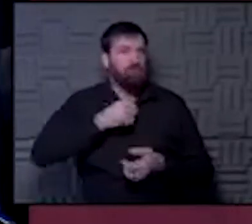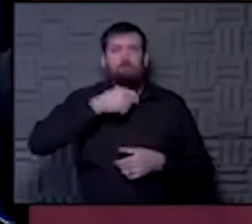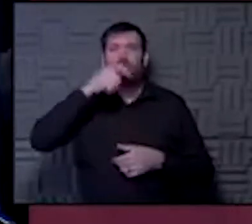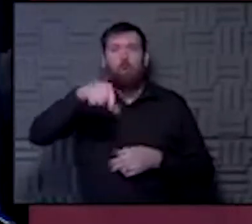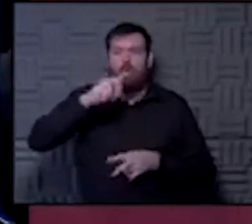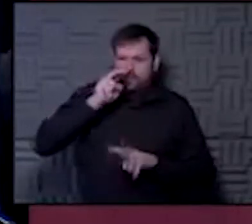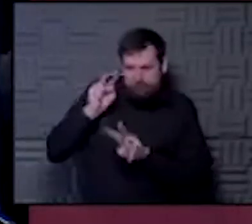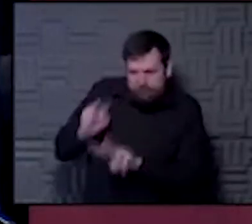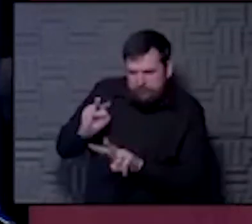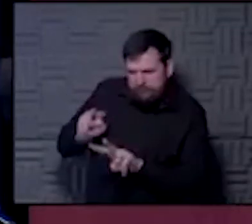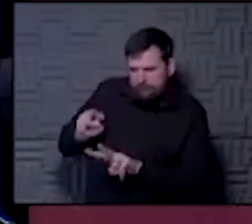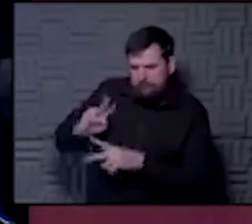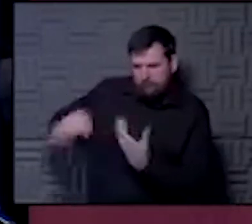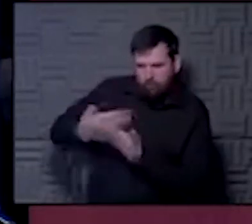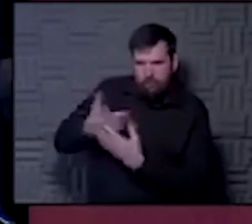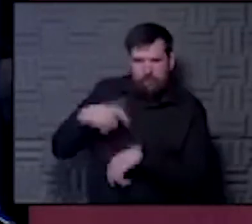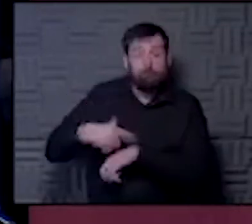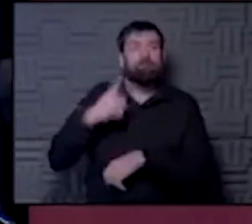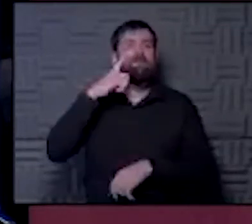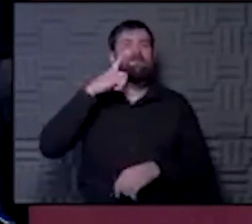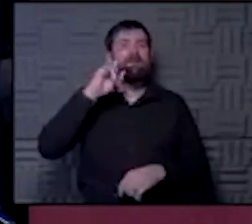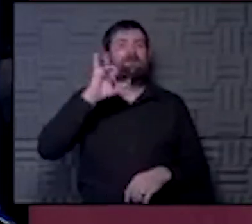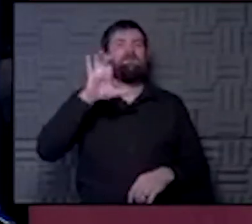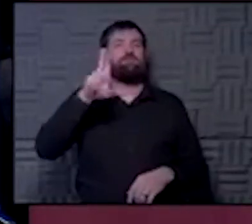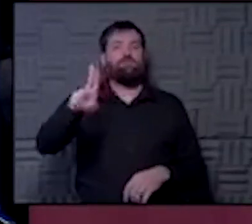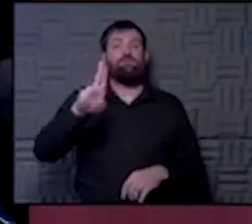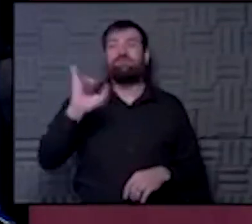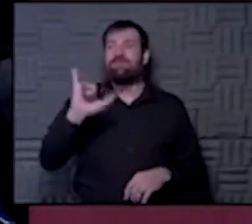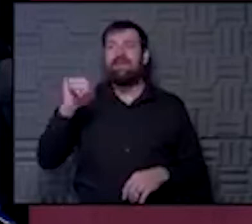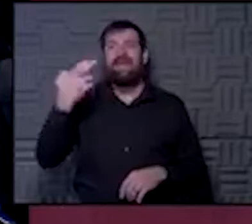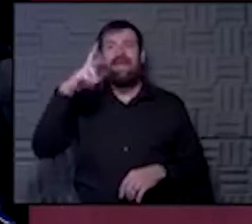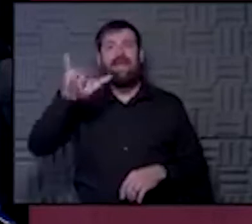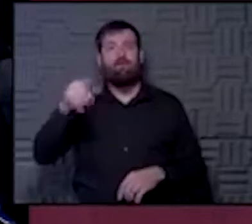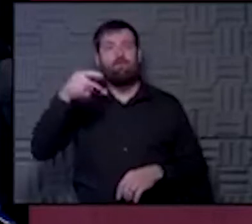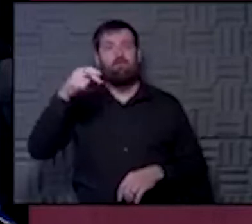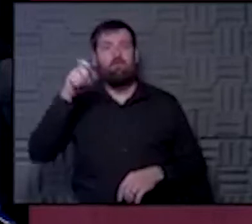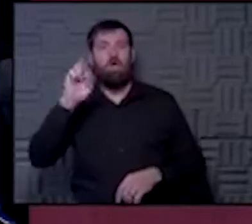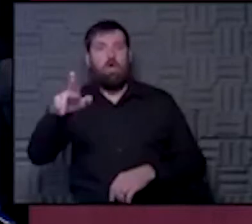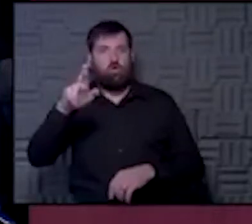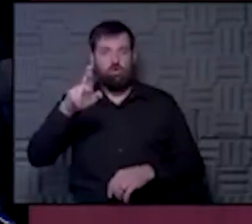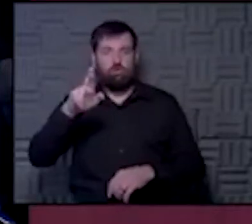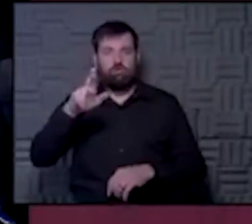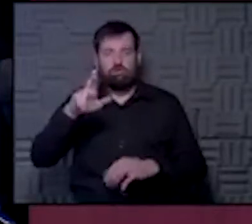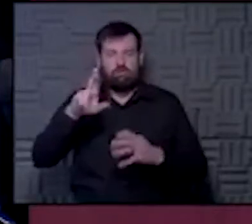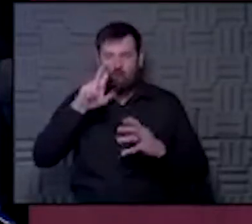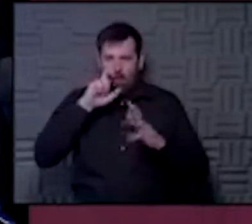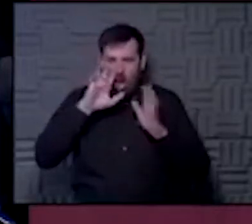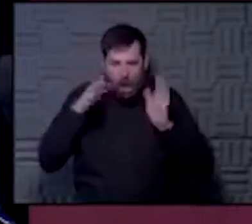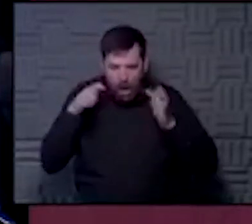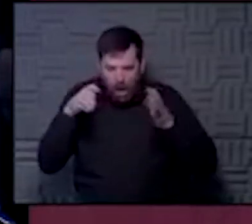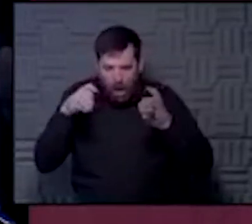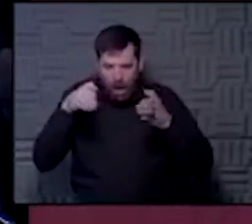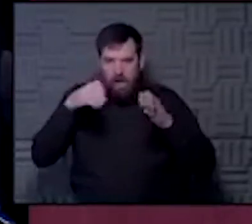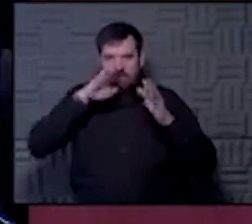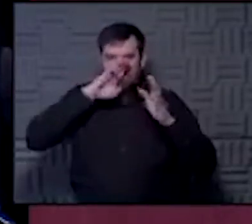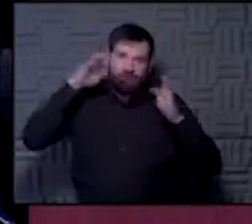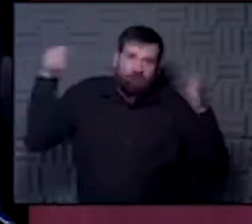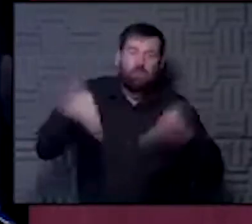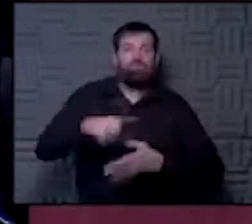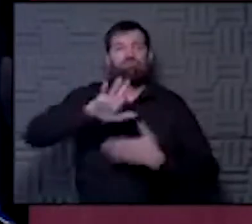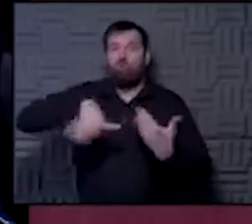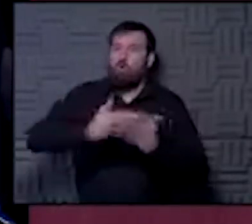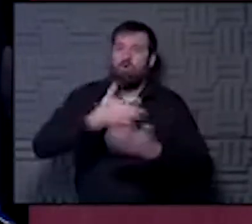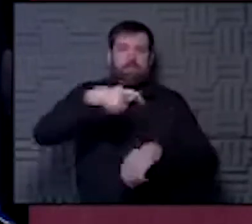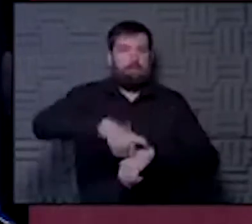constant monitoring. Think about the ICU as Harry Potter on steroids, right? Constant vigilance. because you have